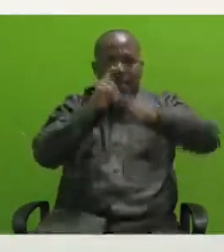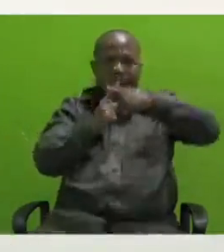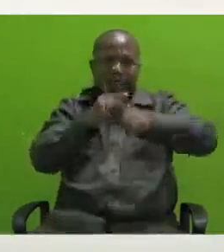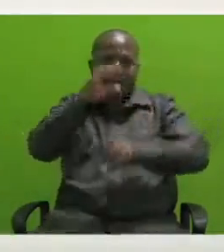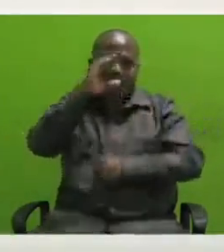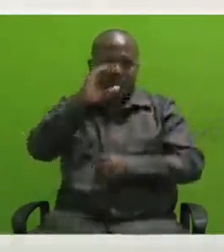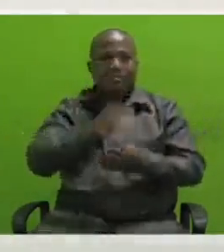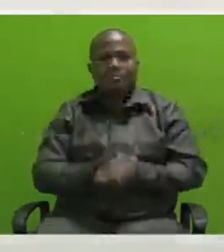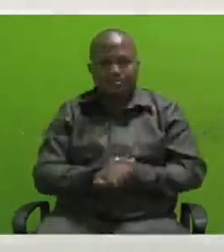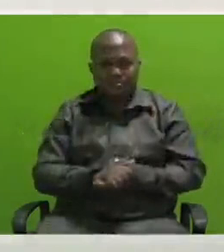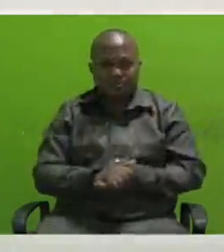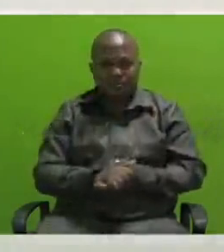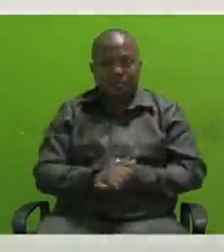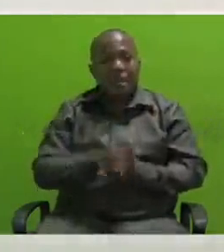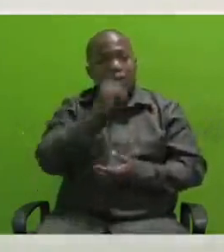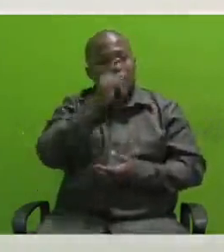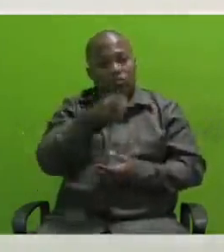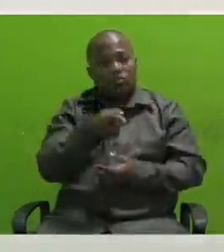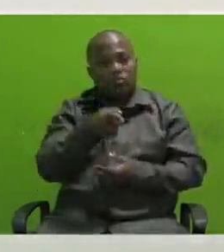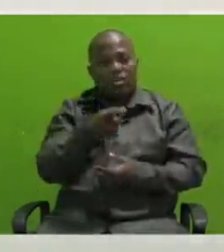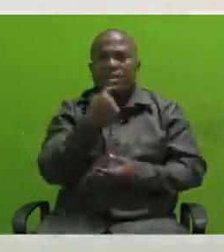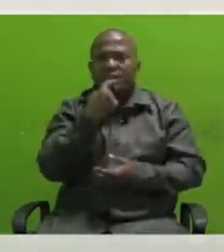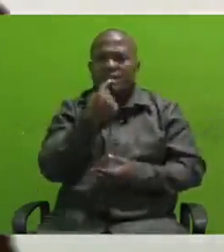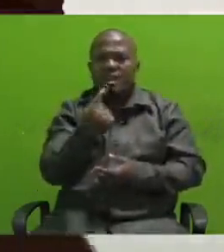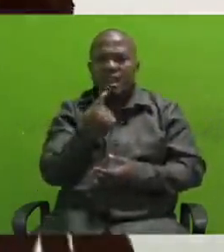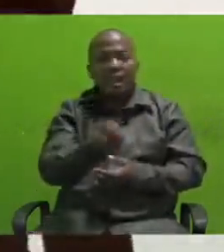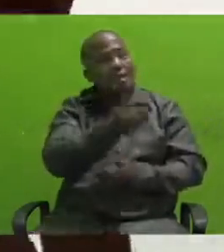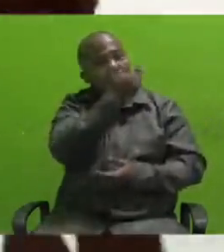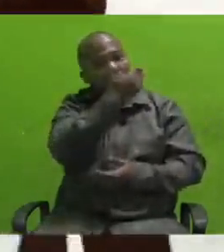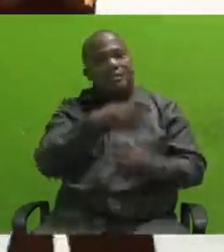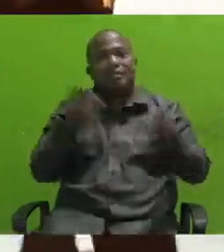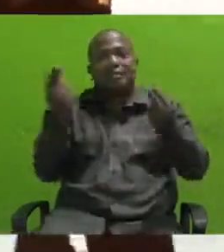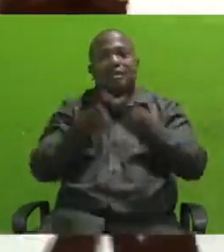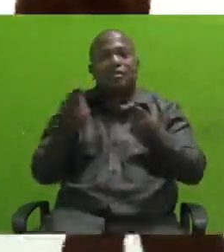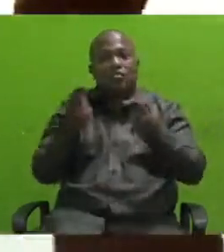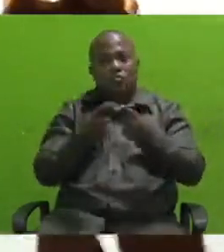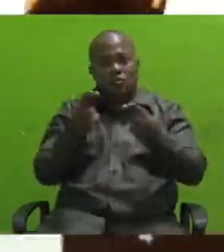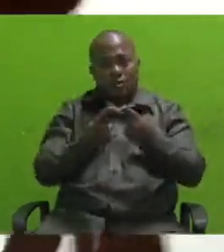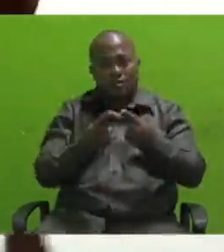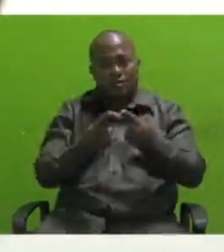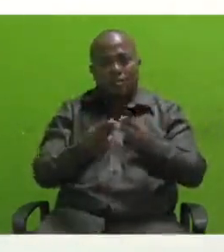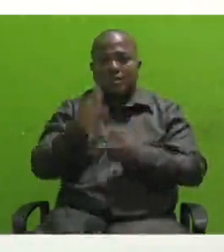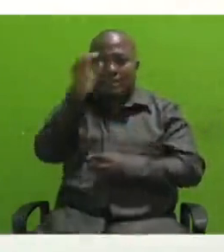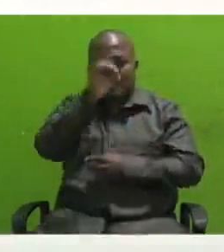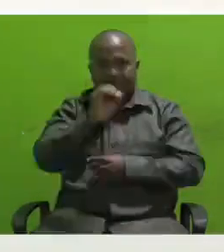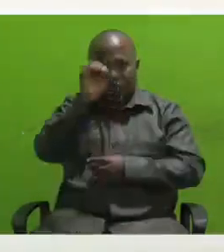c. This one. And let's say this is equal to